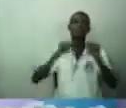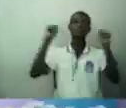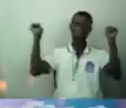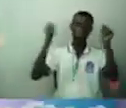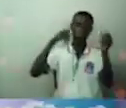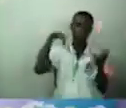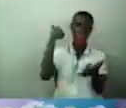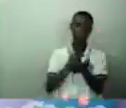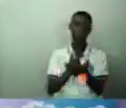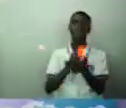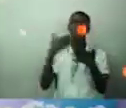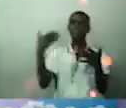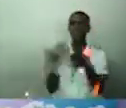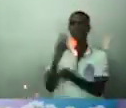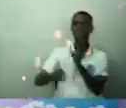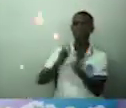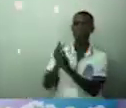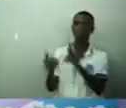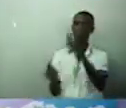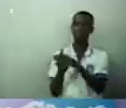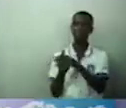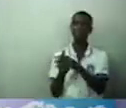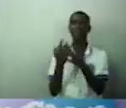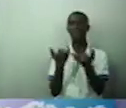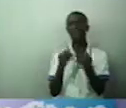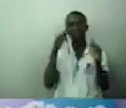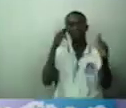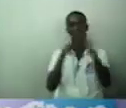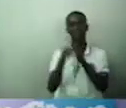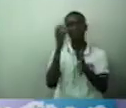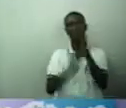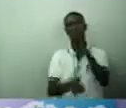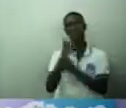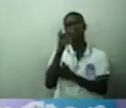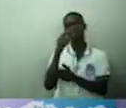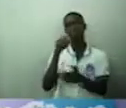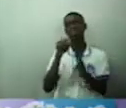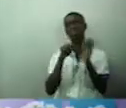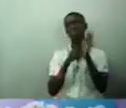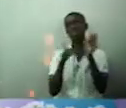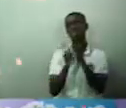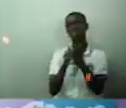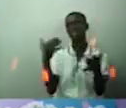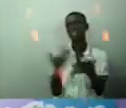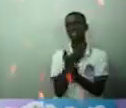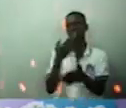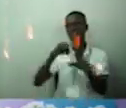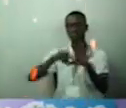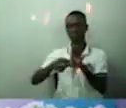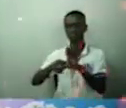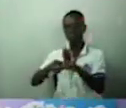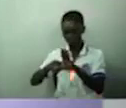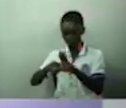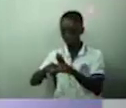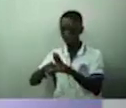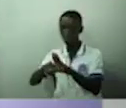new has come. And so Revelation 21 is now unfolding the new that begins